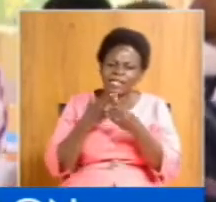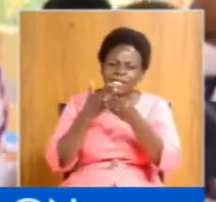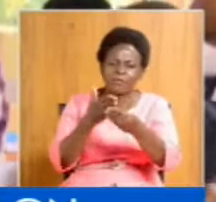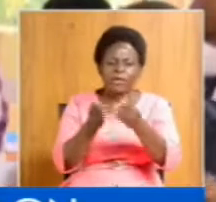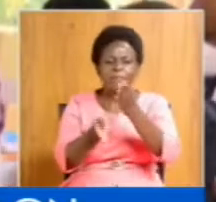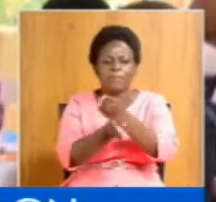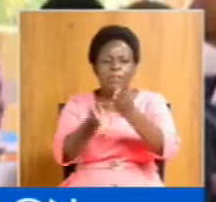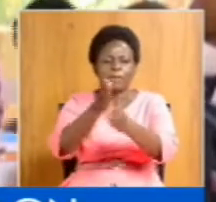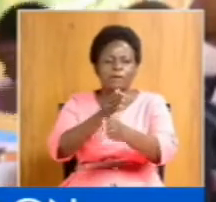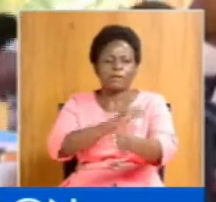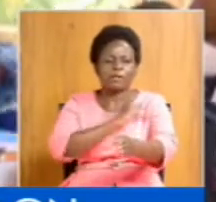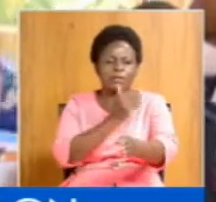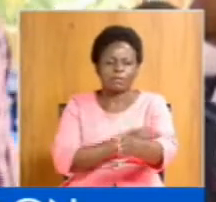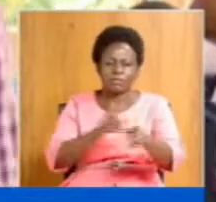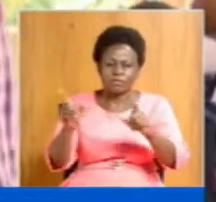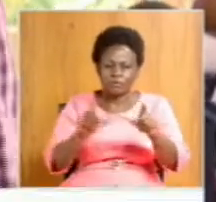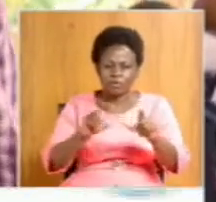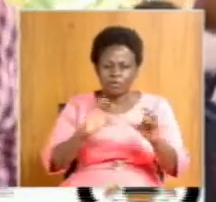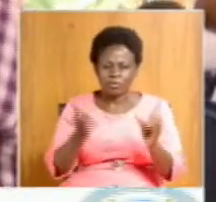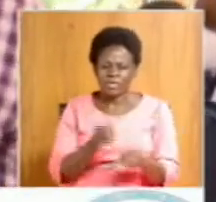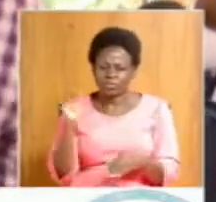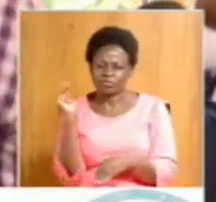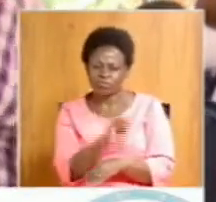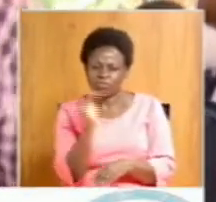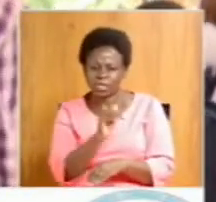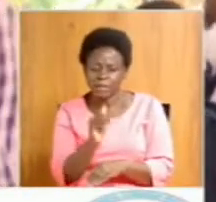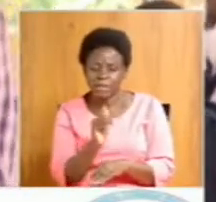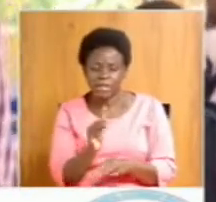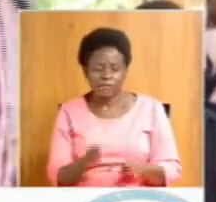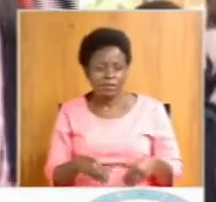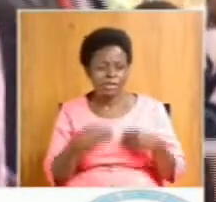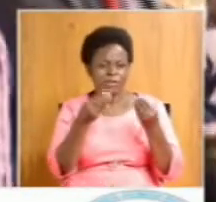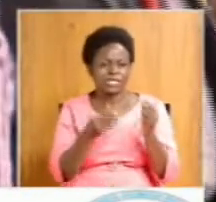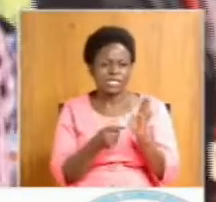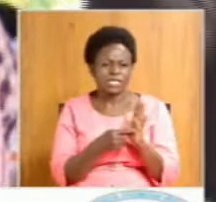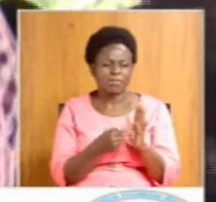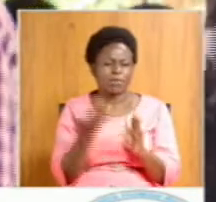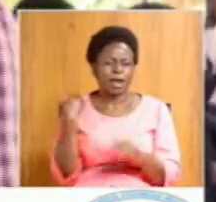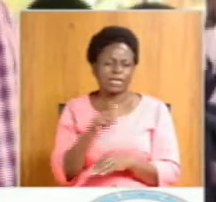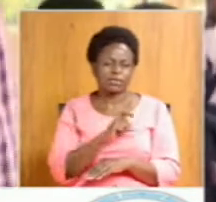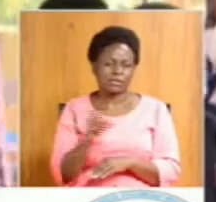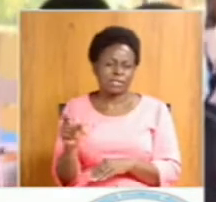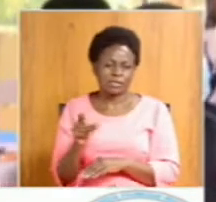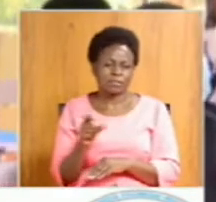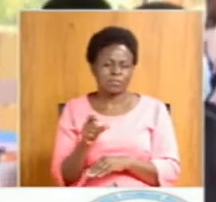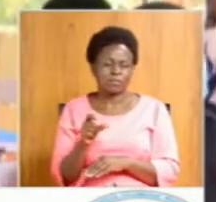building the capacity of the local community to demand. And if I'm to give you an example, just last week,